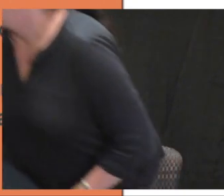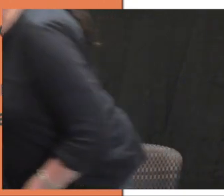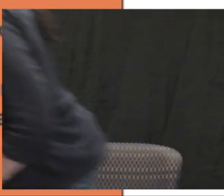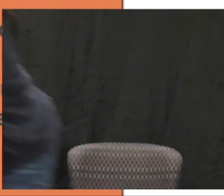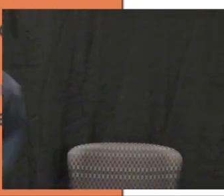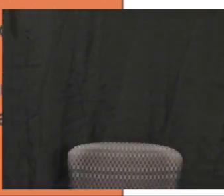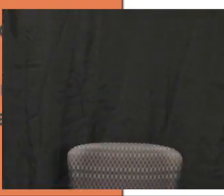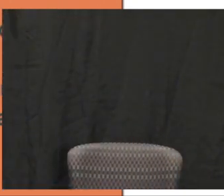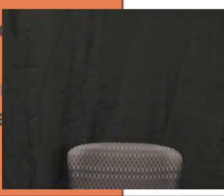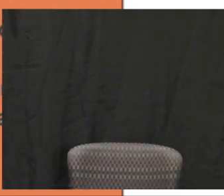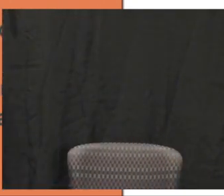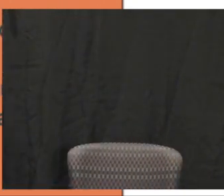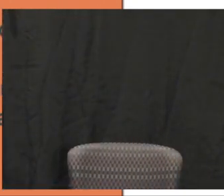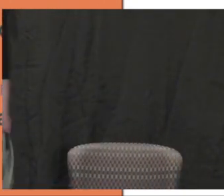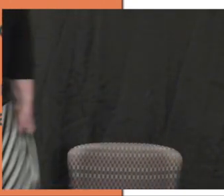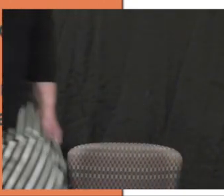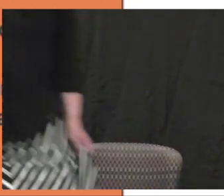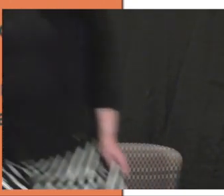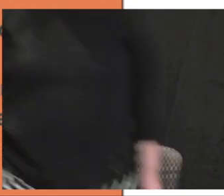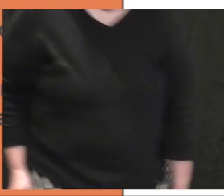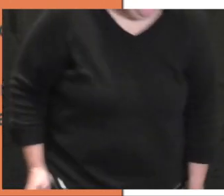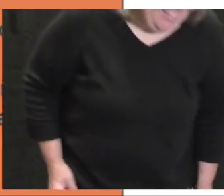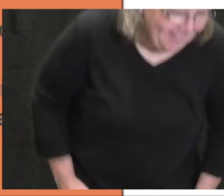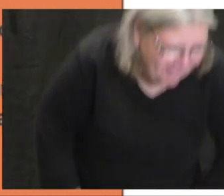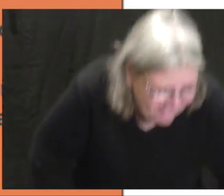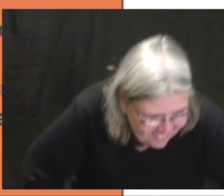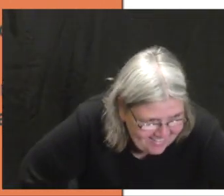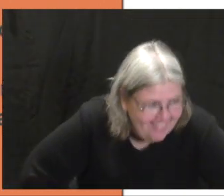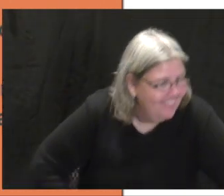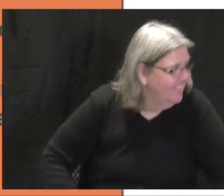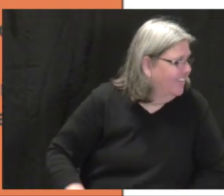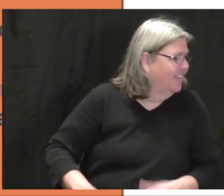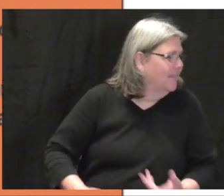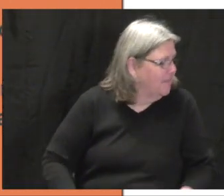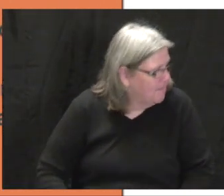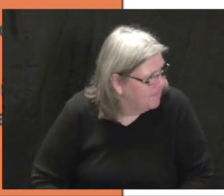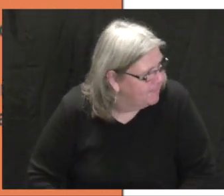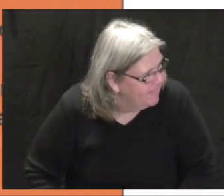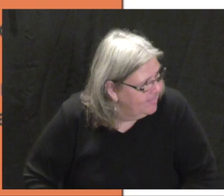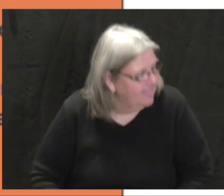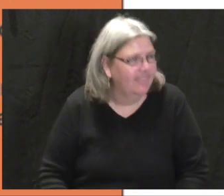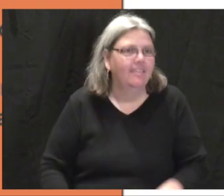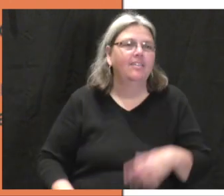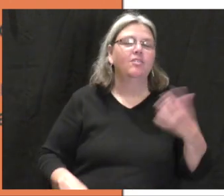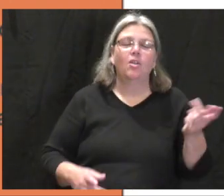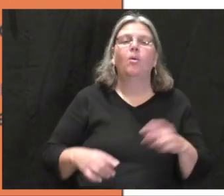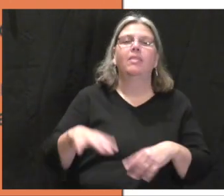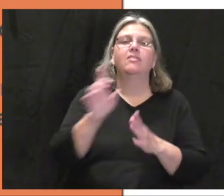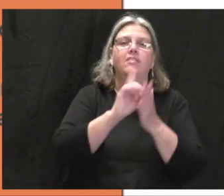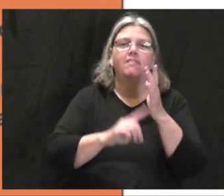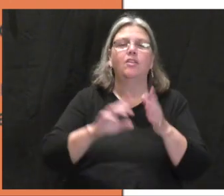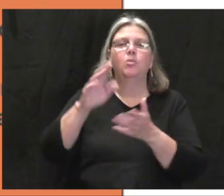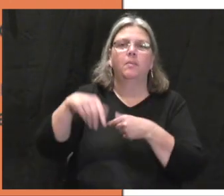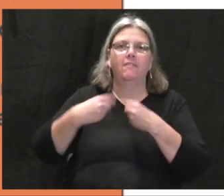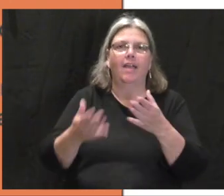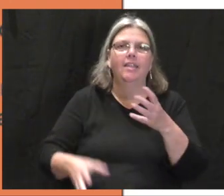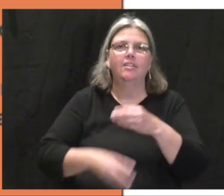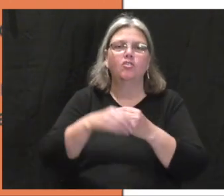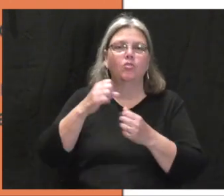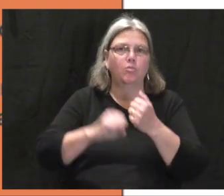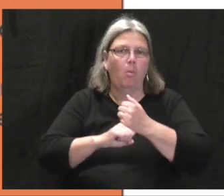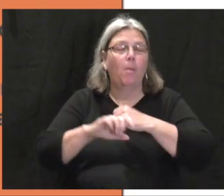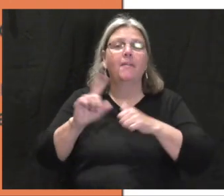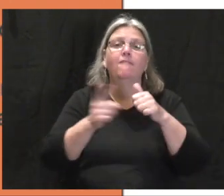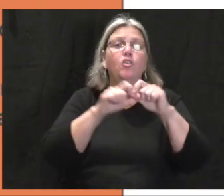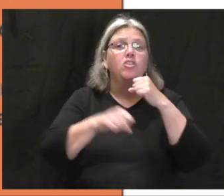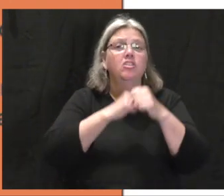is hard, and that's whether you're at a high-needs school or a top-performing school. It's just a challenge, and so we want to make sure that we continue